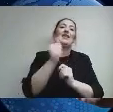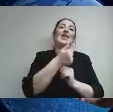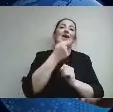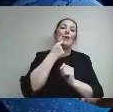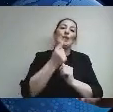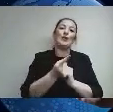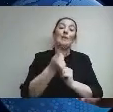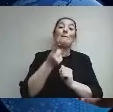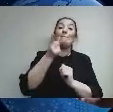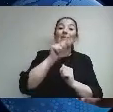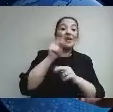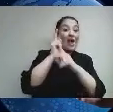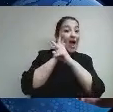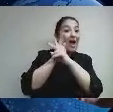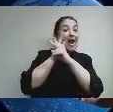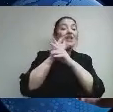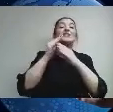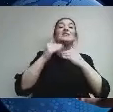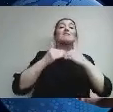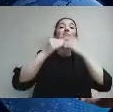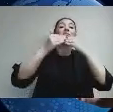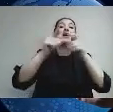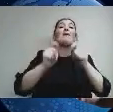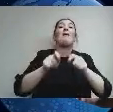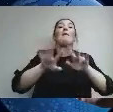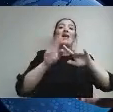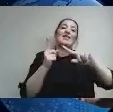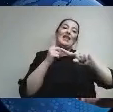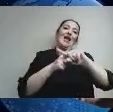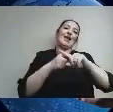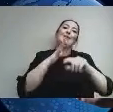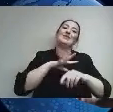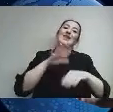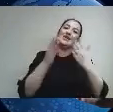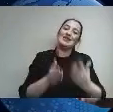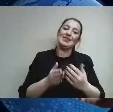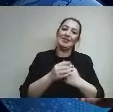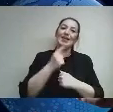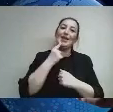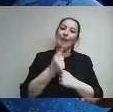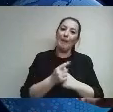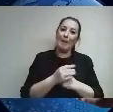would be one last addition. So do not delay your dreams.